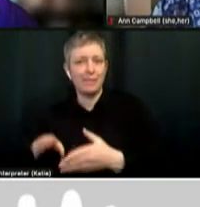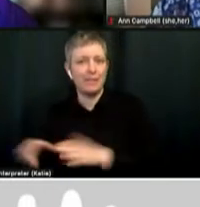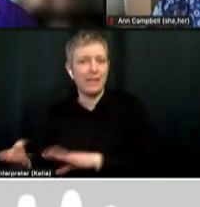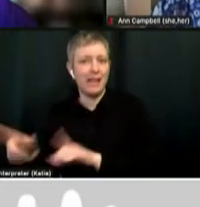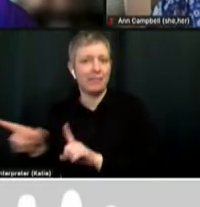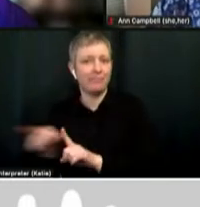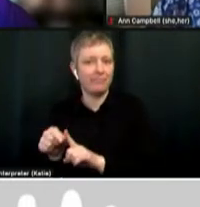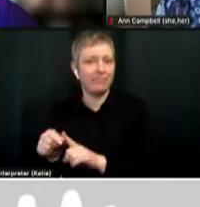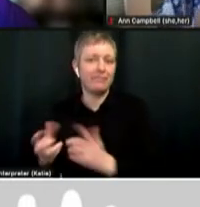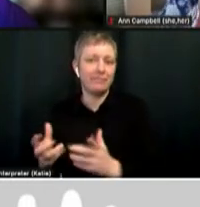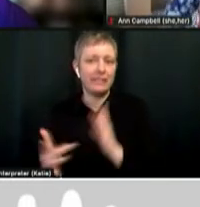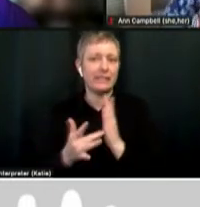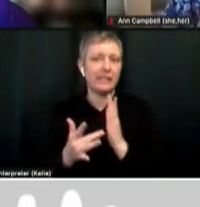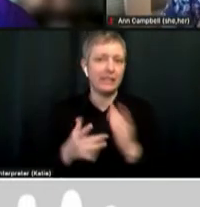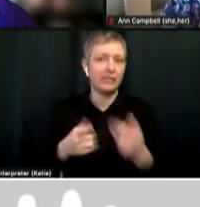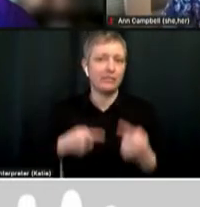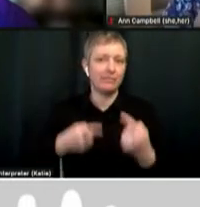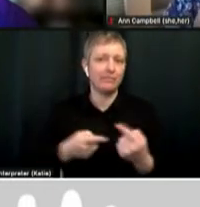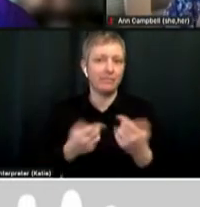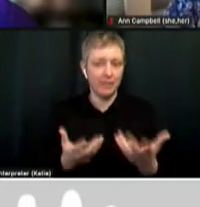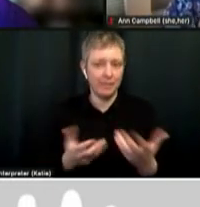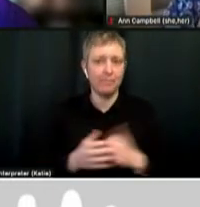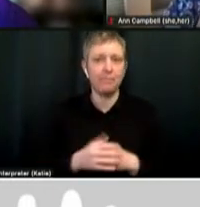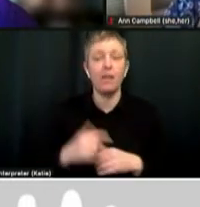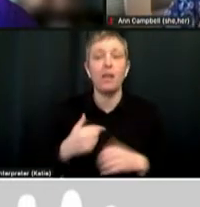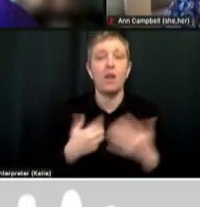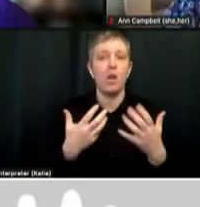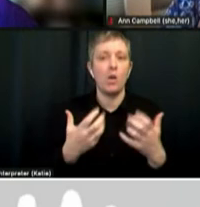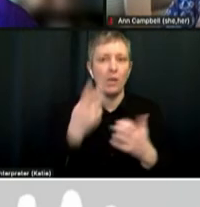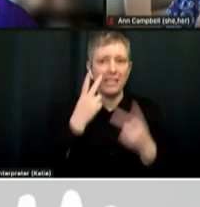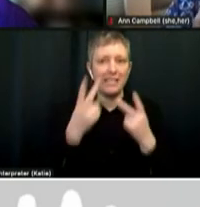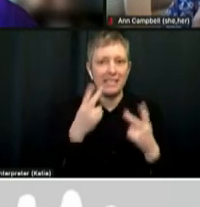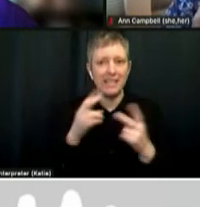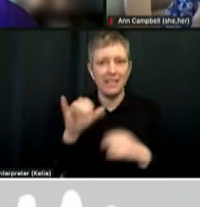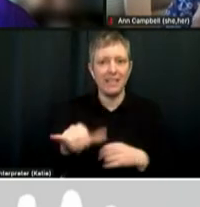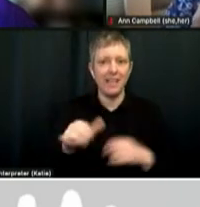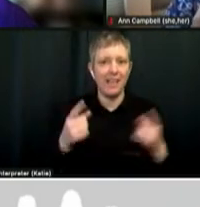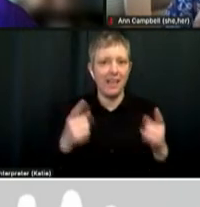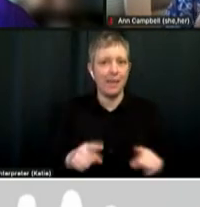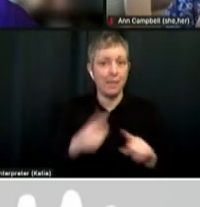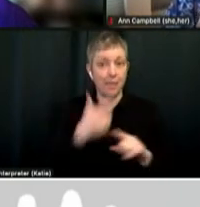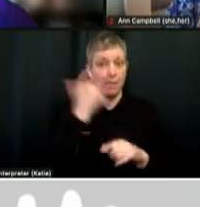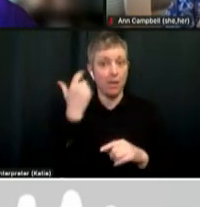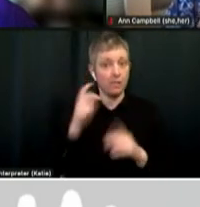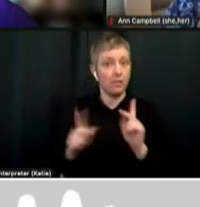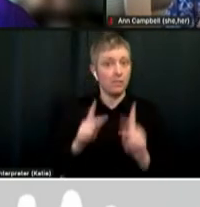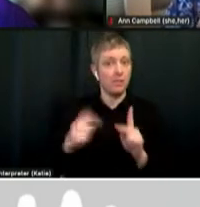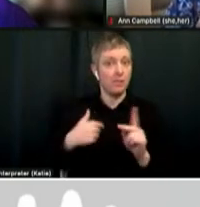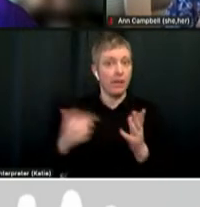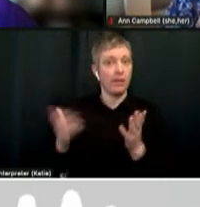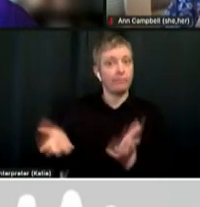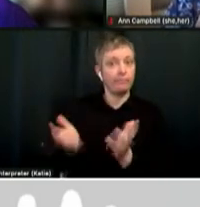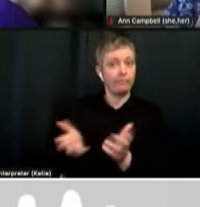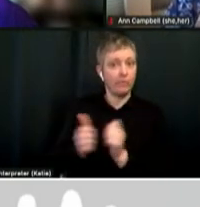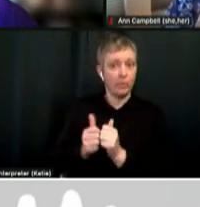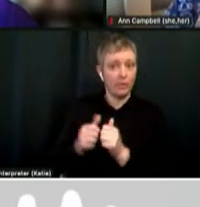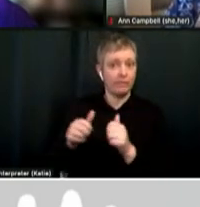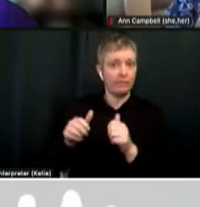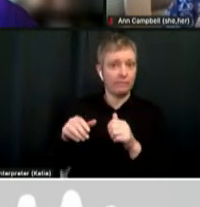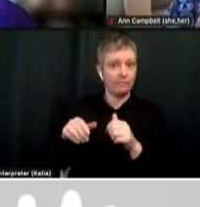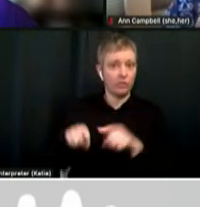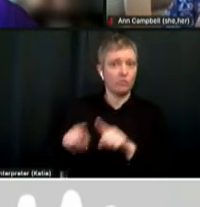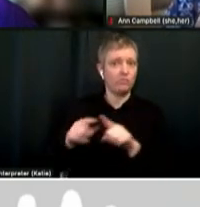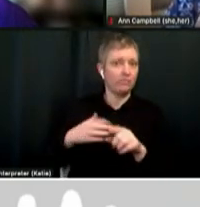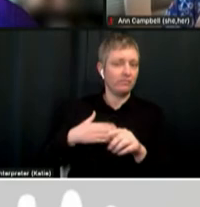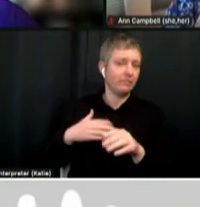difficulties. I would really like to see this happen because people I've talked to in my communities, I think, really deserve a